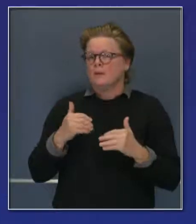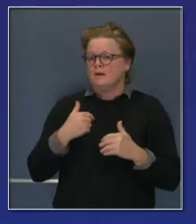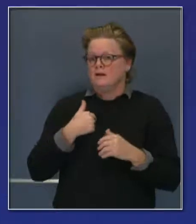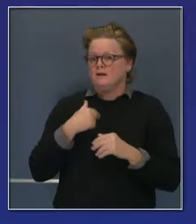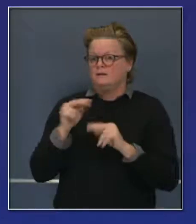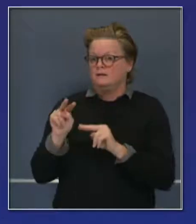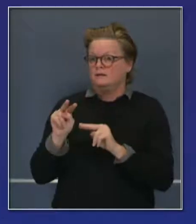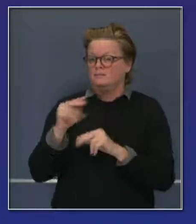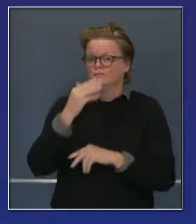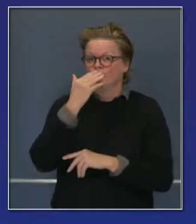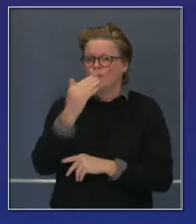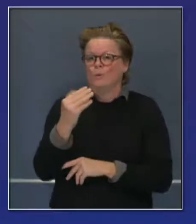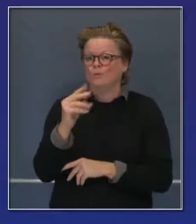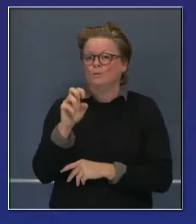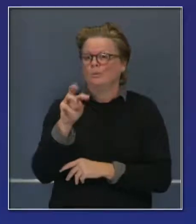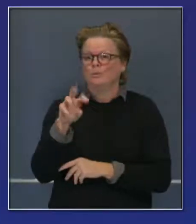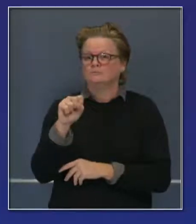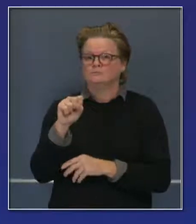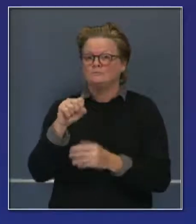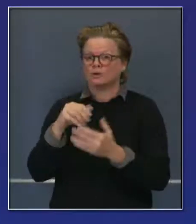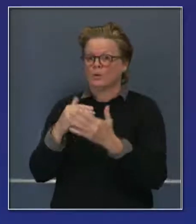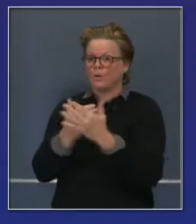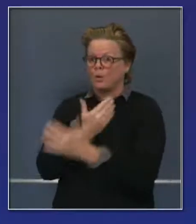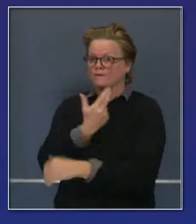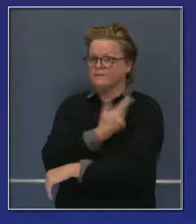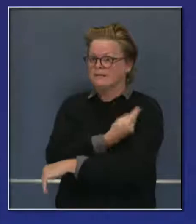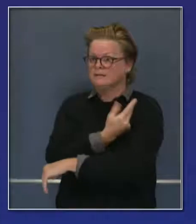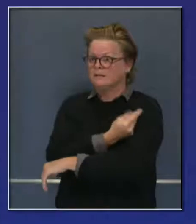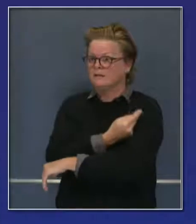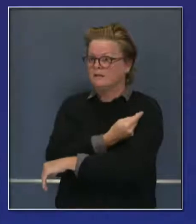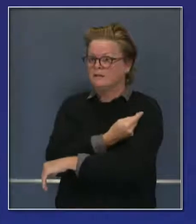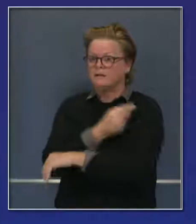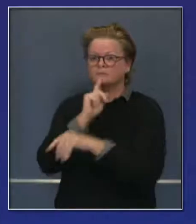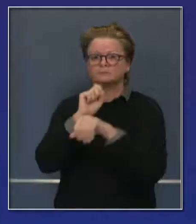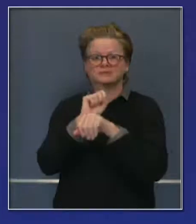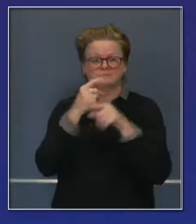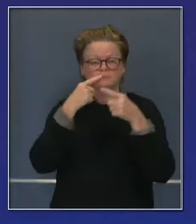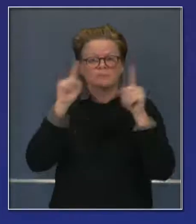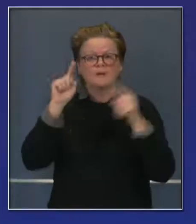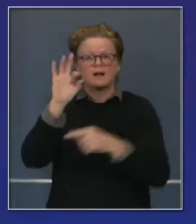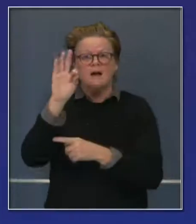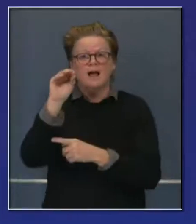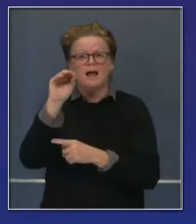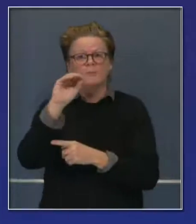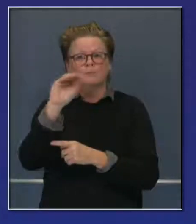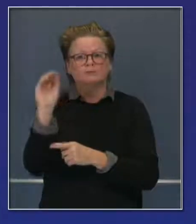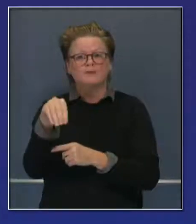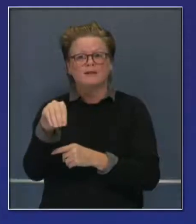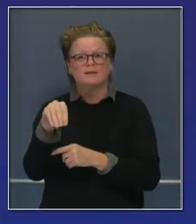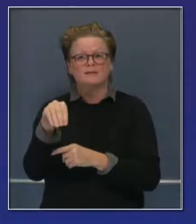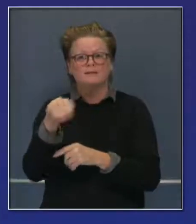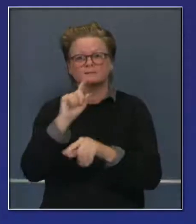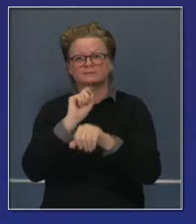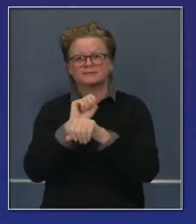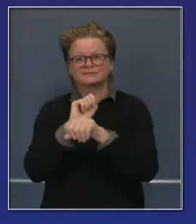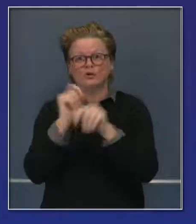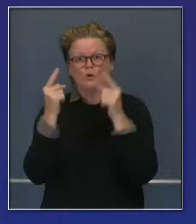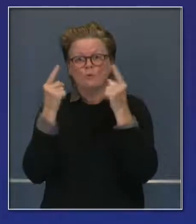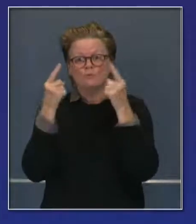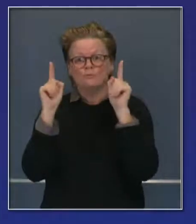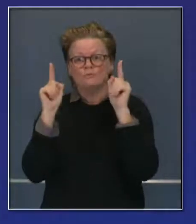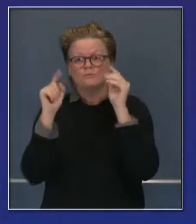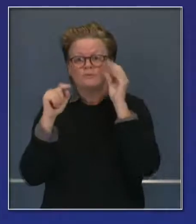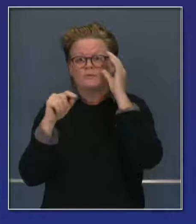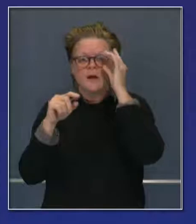90% effectiveness that was announced by the CEO of Pfizer. Not necessarily the availability of